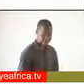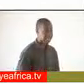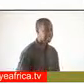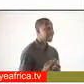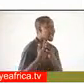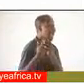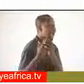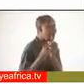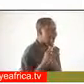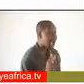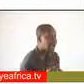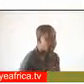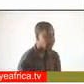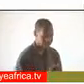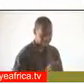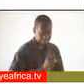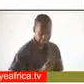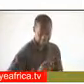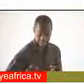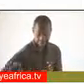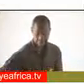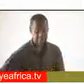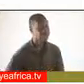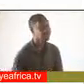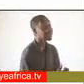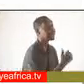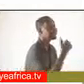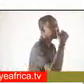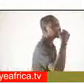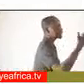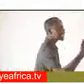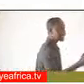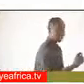A paragraph of about 6 lines